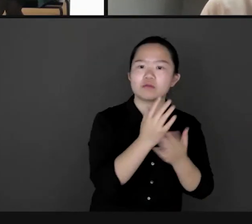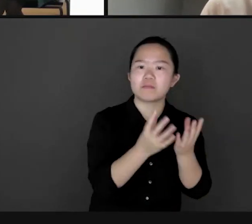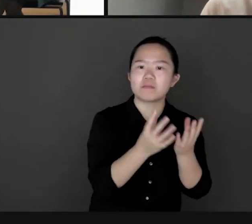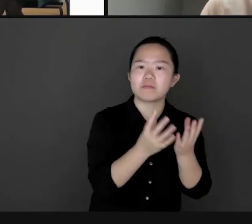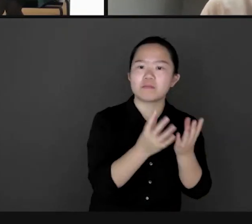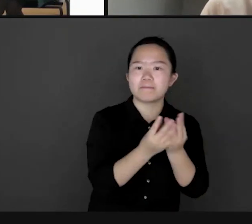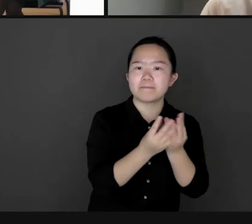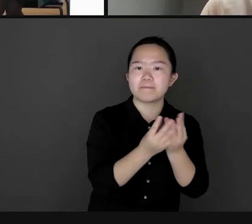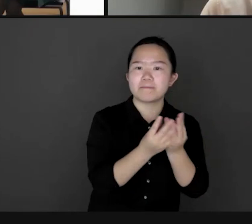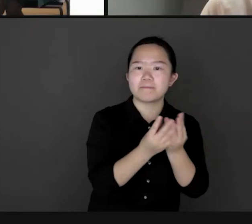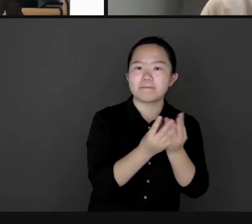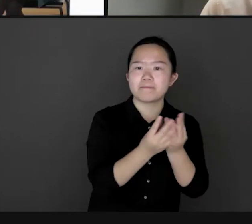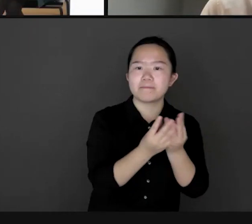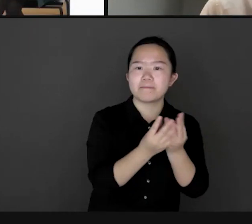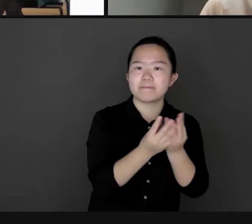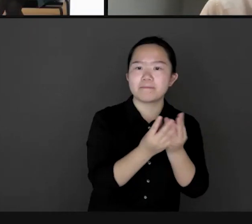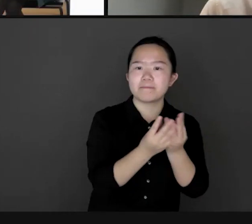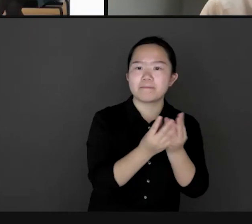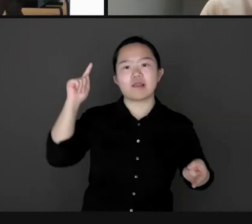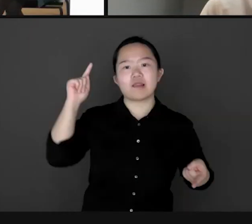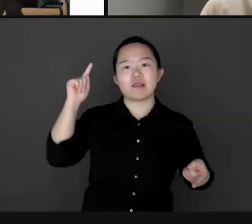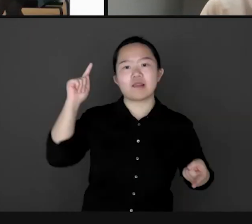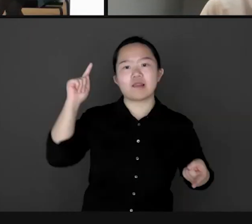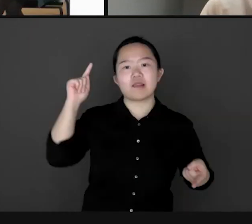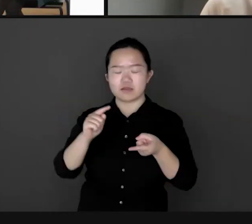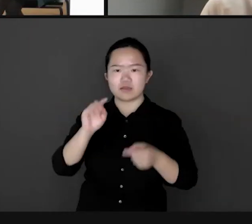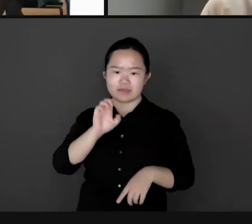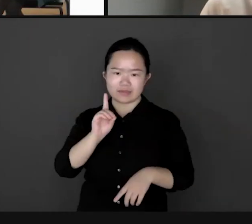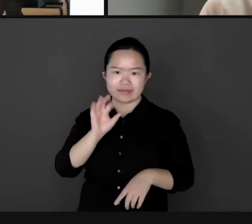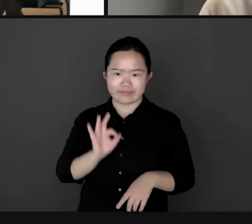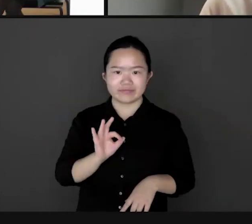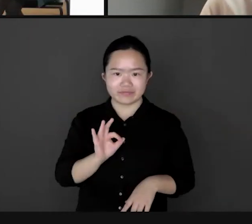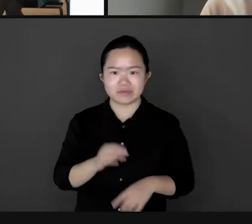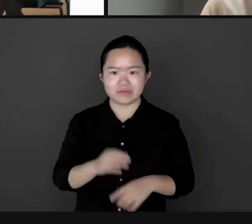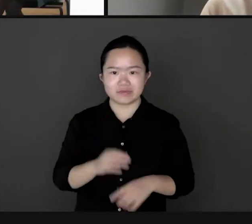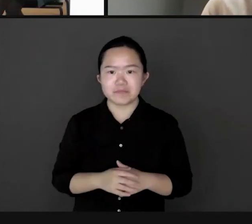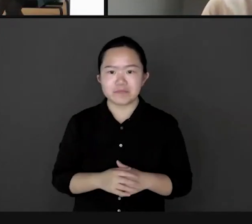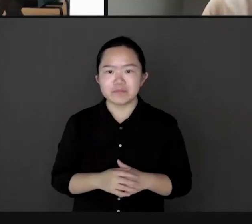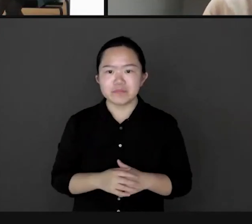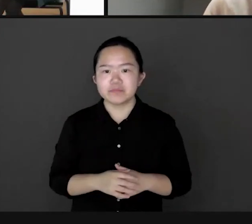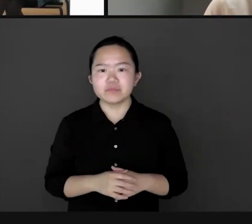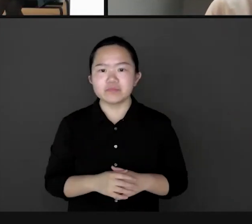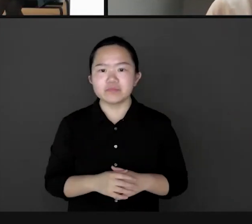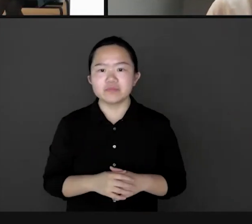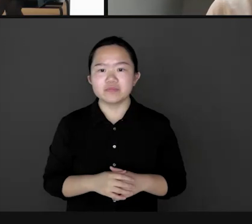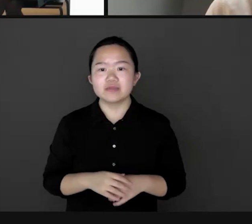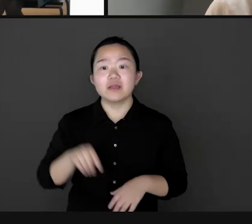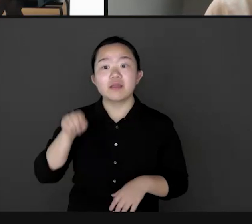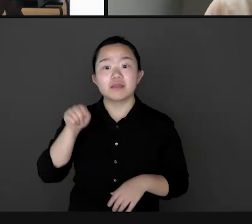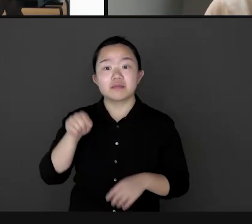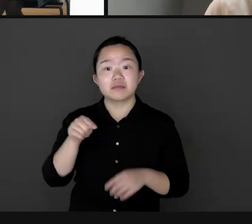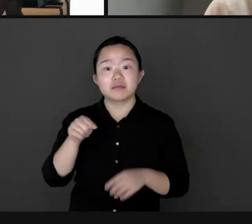It's expected that there will be less new legislation. So what we're doing today, looking at the proper implementation of